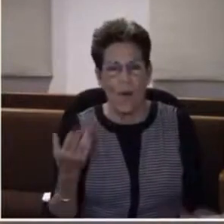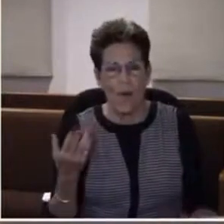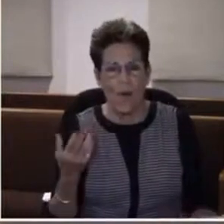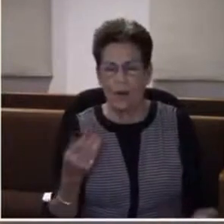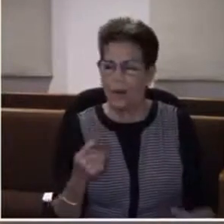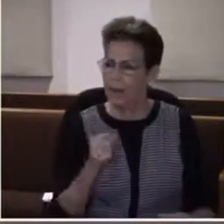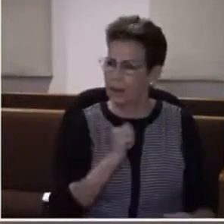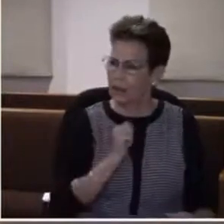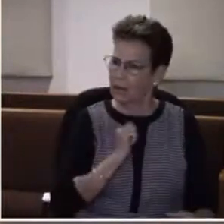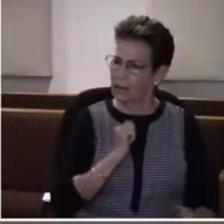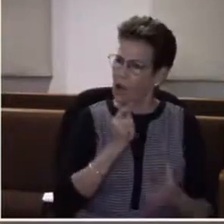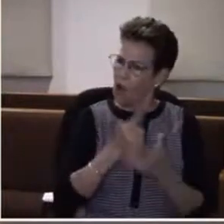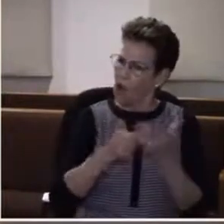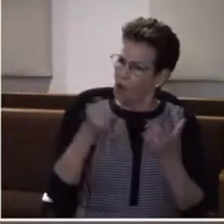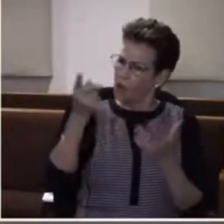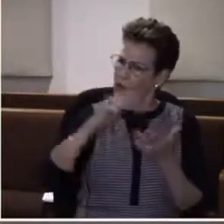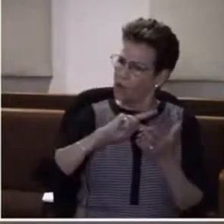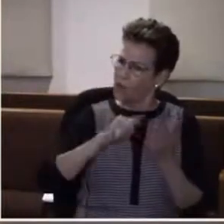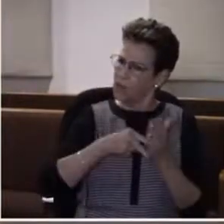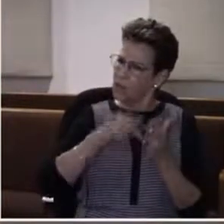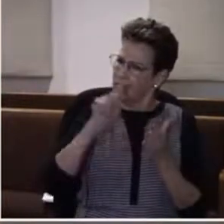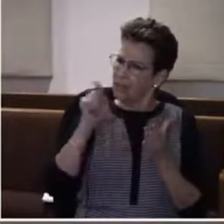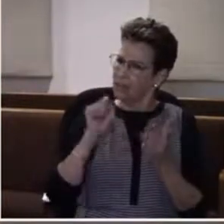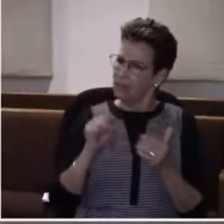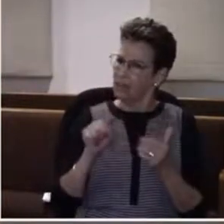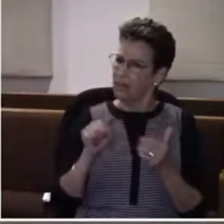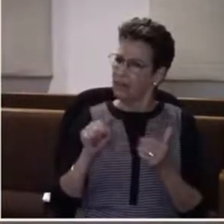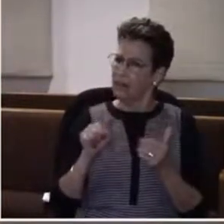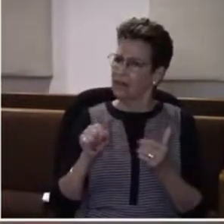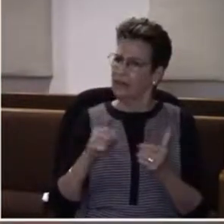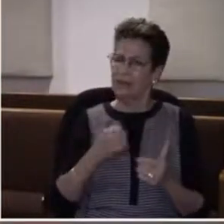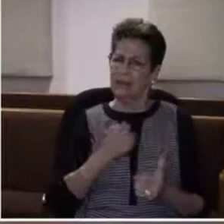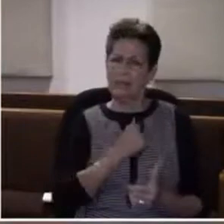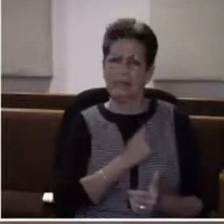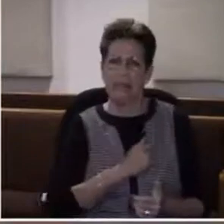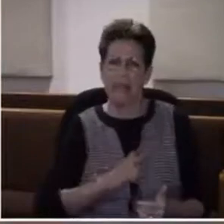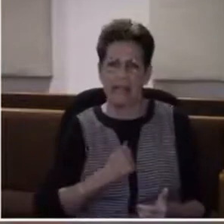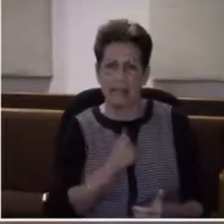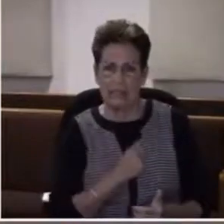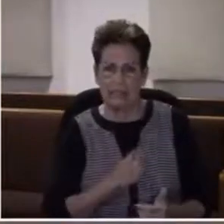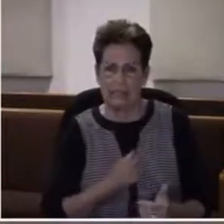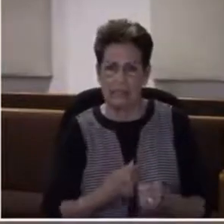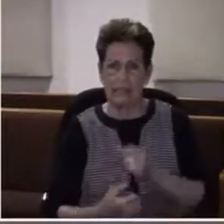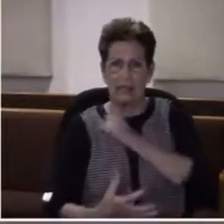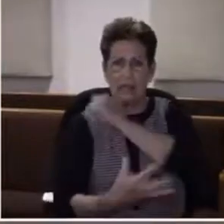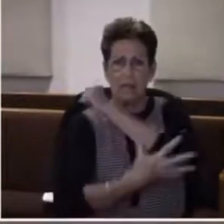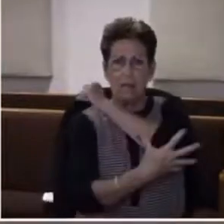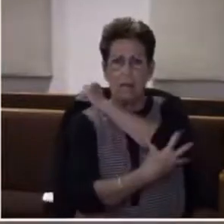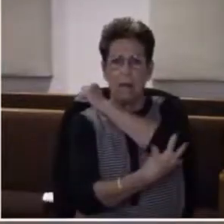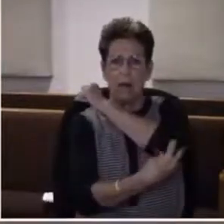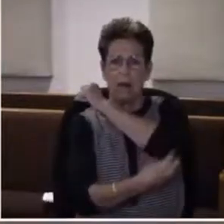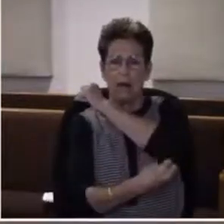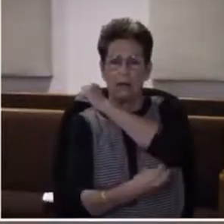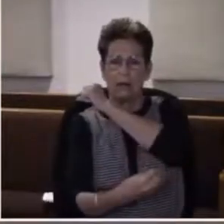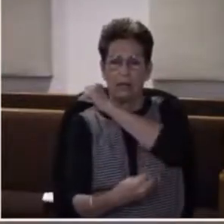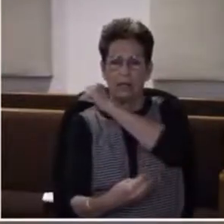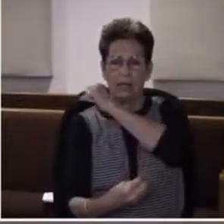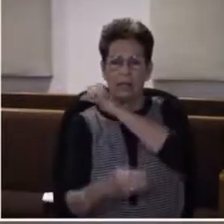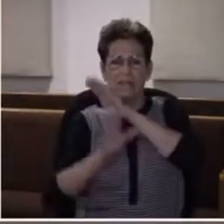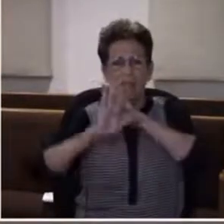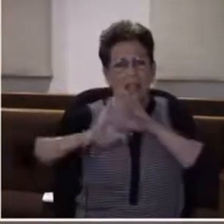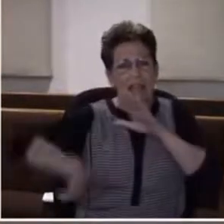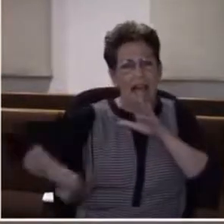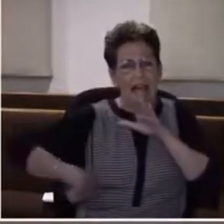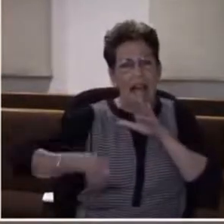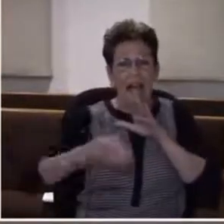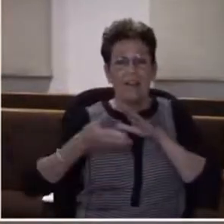Pastor? Tragedy and poverty, or the absence of things, do not always tell